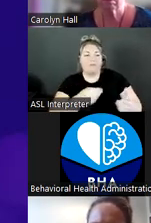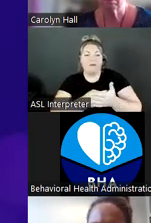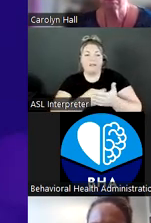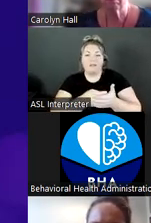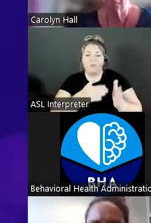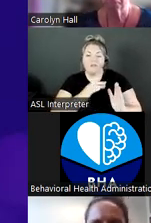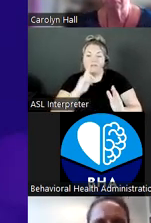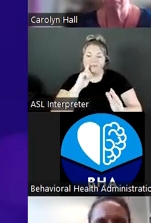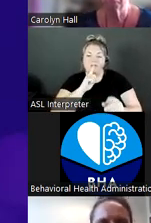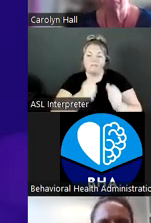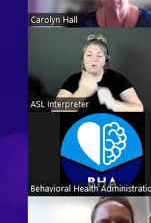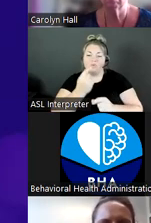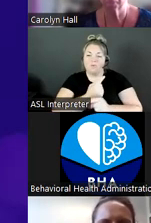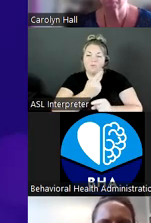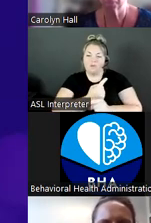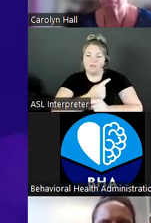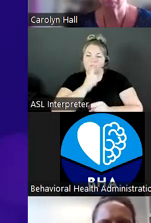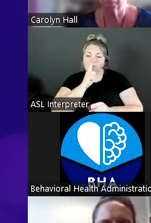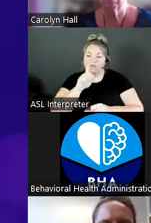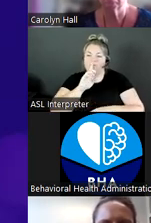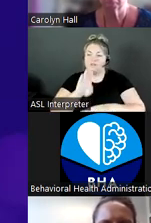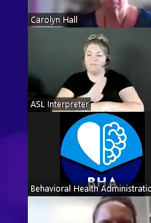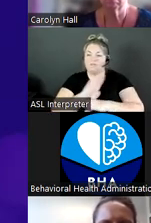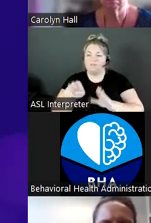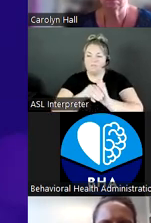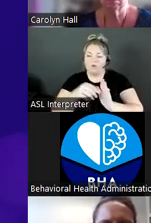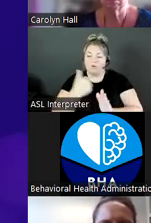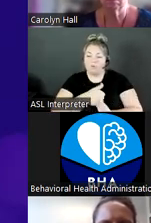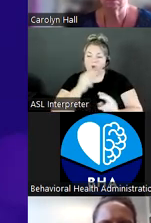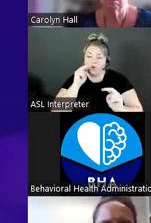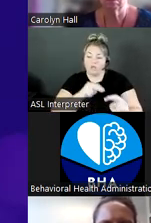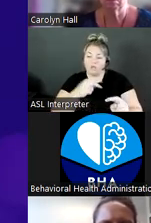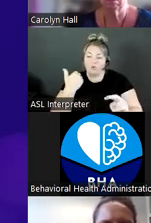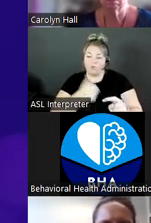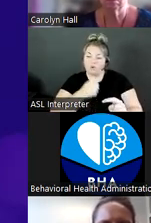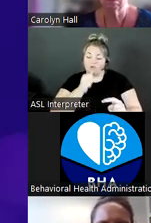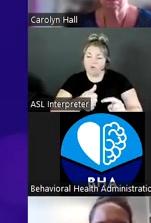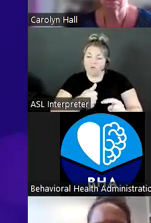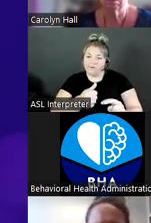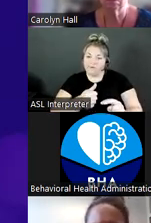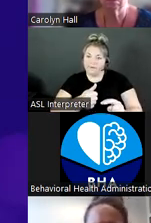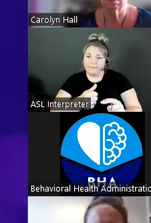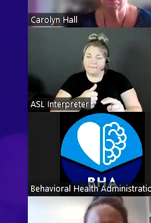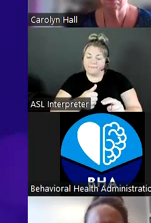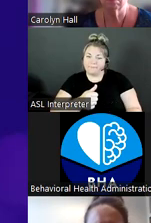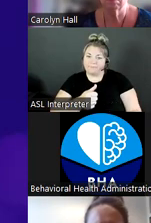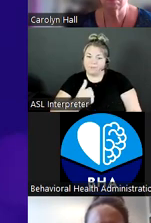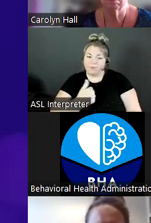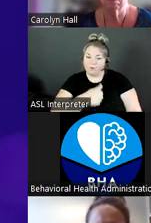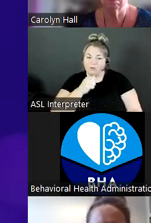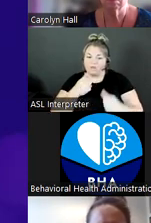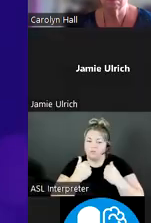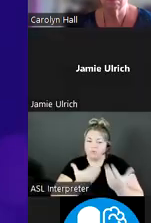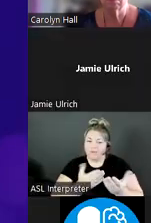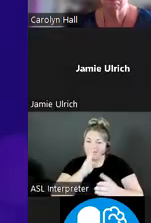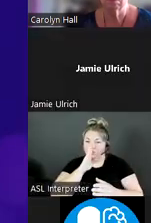appropriate. Is really the business model we're looking at, that we're not going to provide direct care.